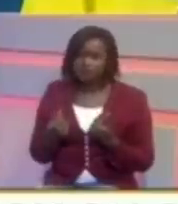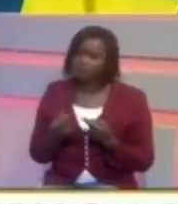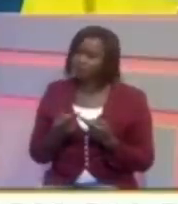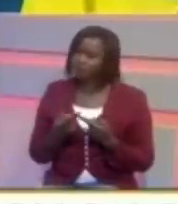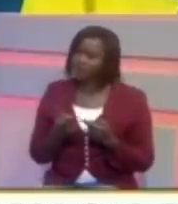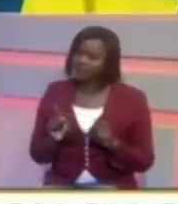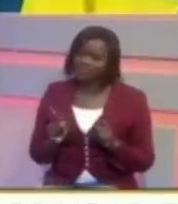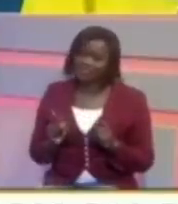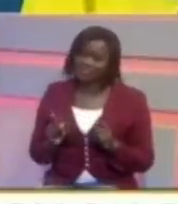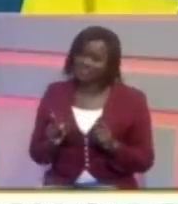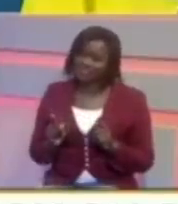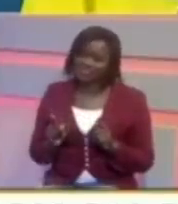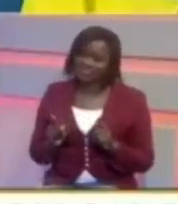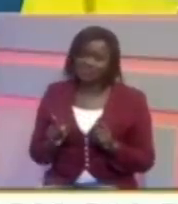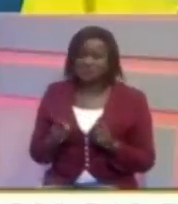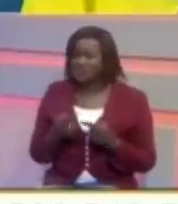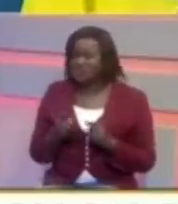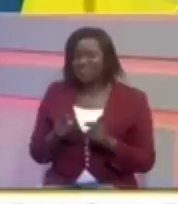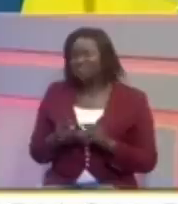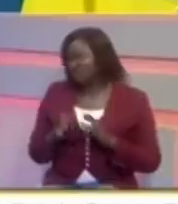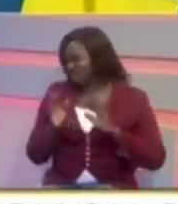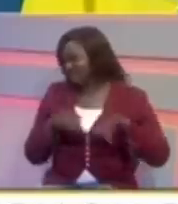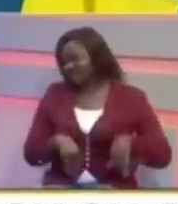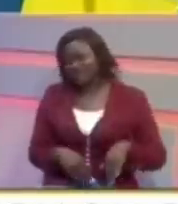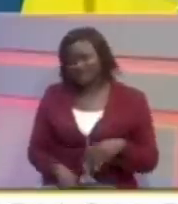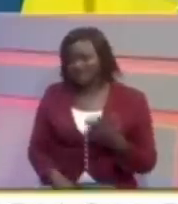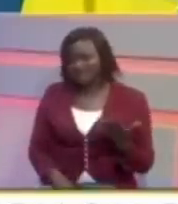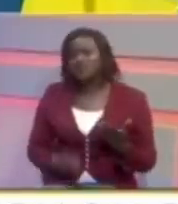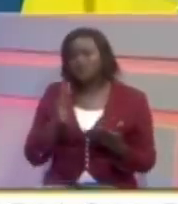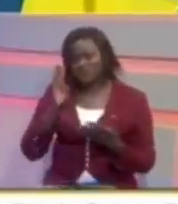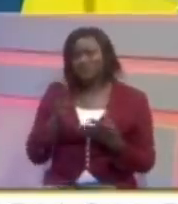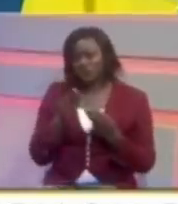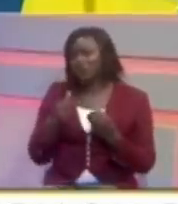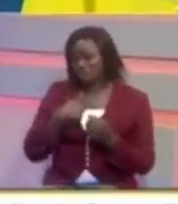but those ones I don't mind. We shall sort them.